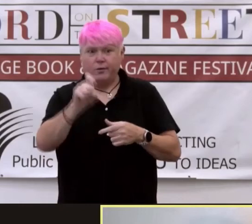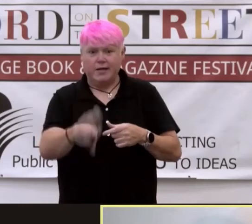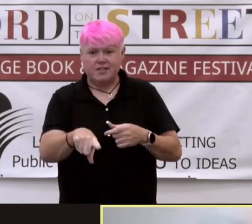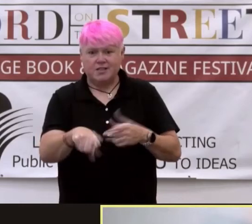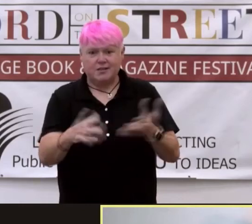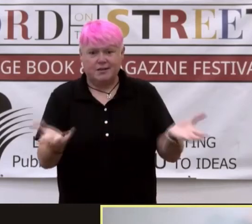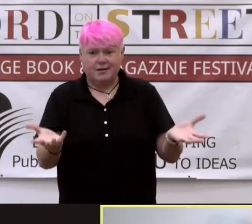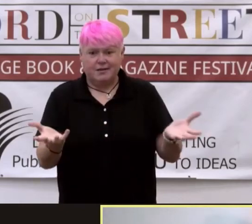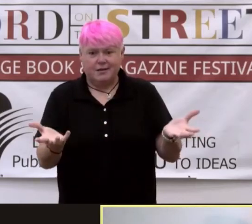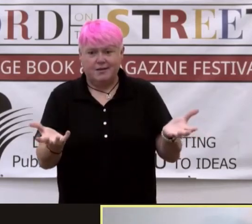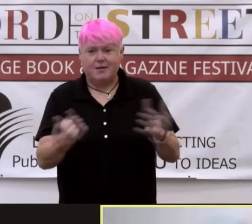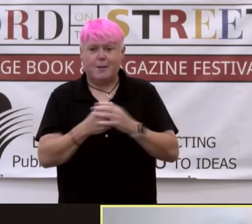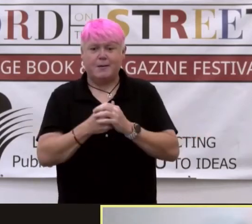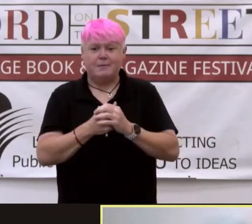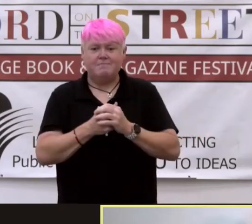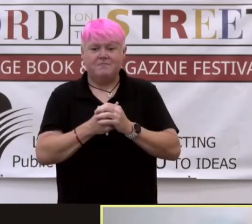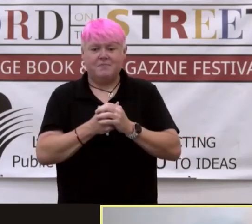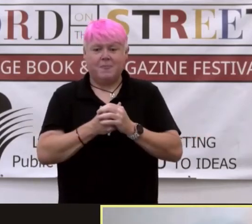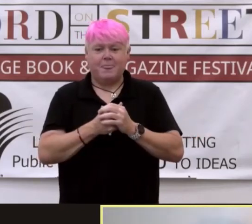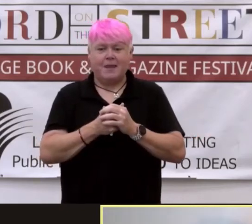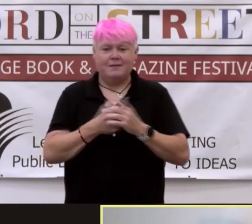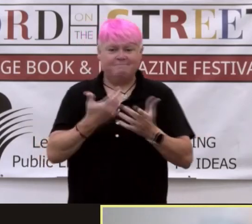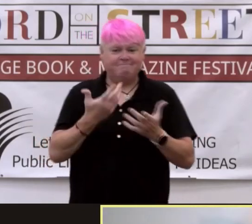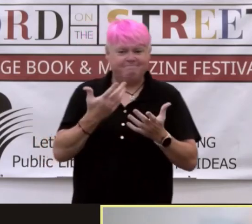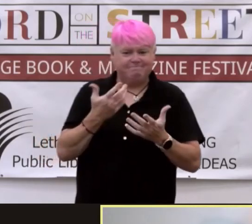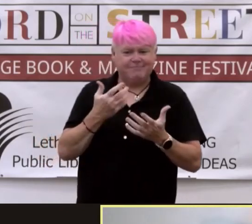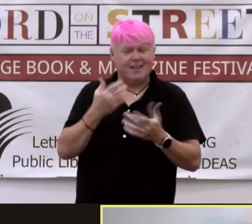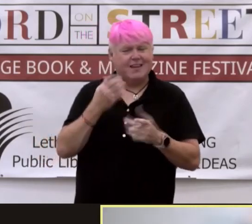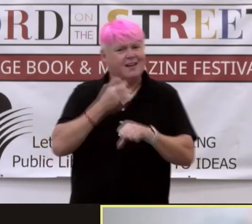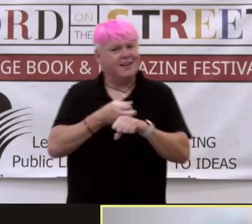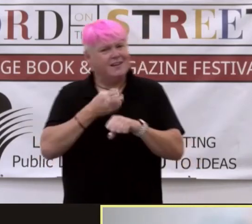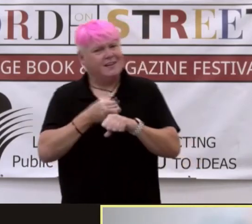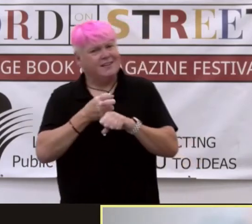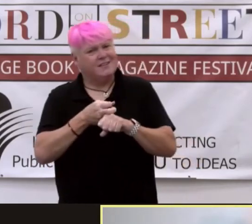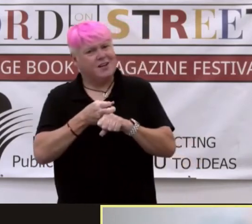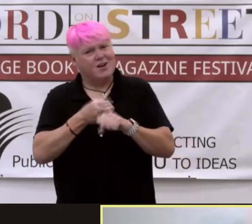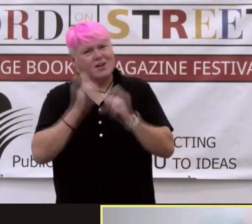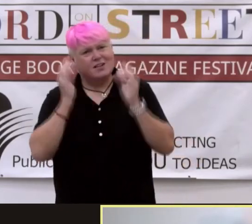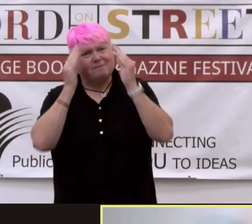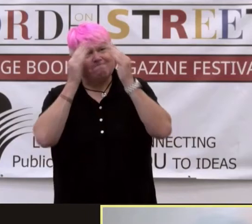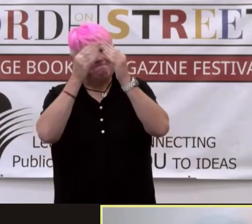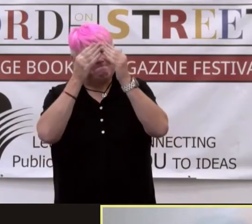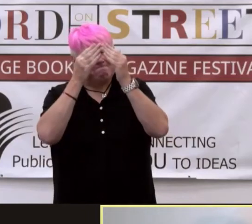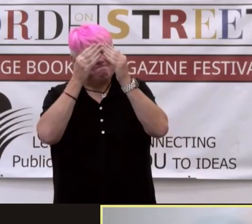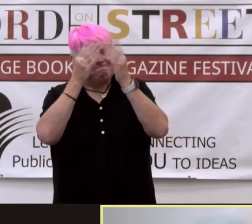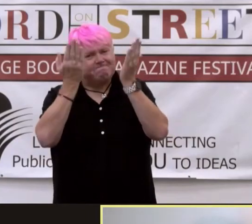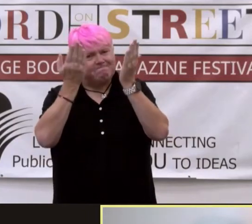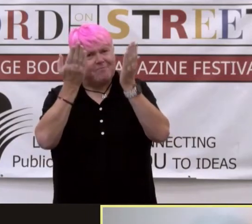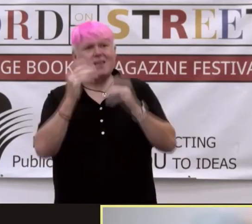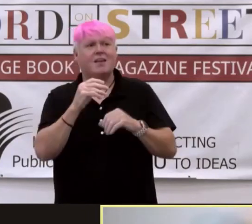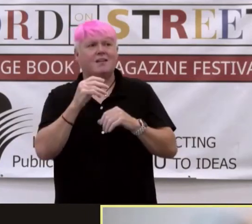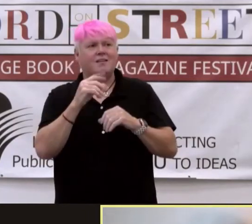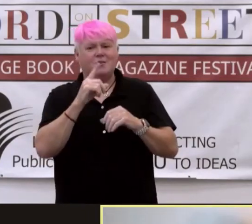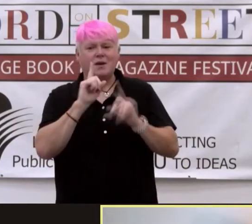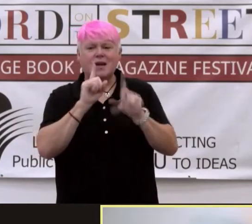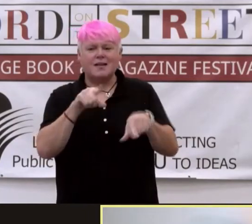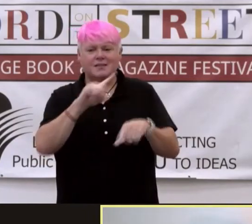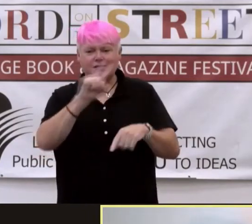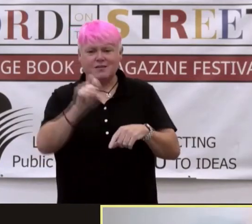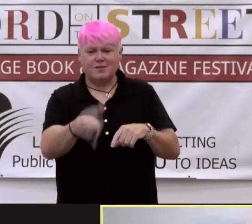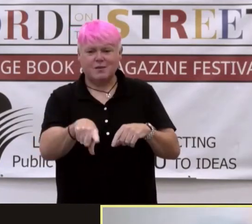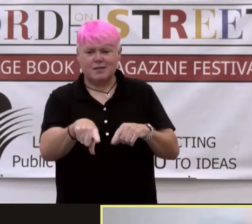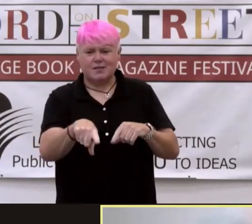You know, it's hard to conceptualize the reception enough to imagine the questions that might get thrown at you.